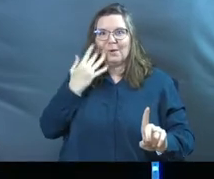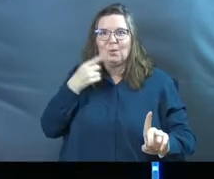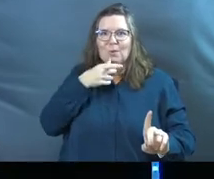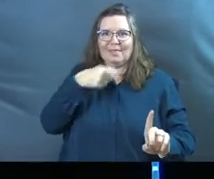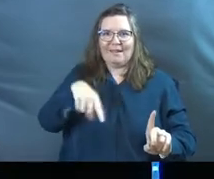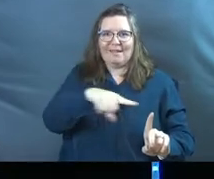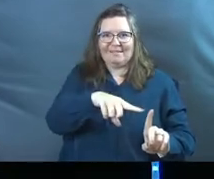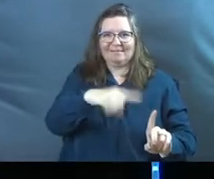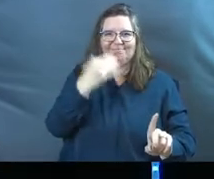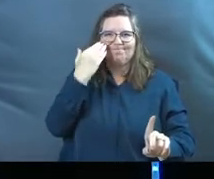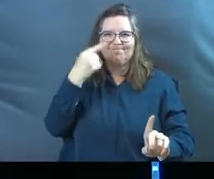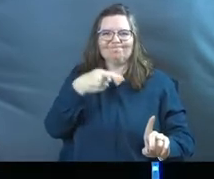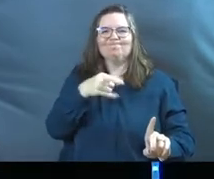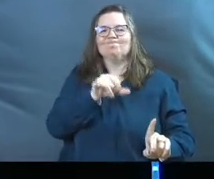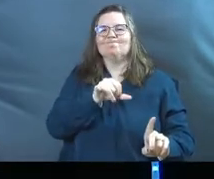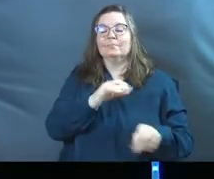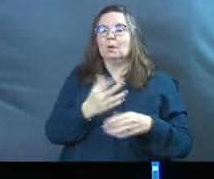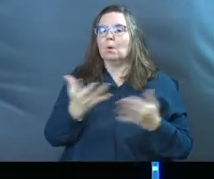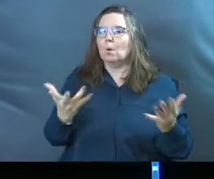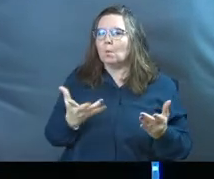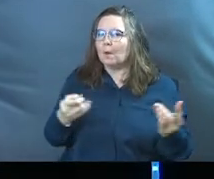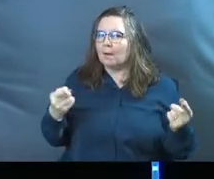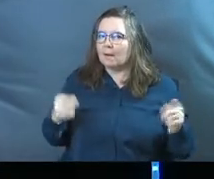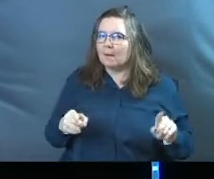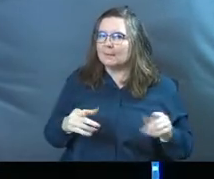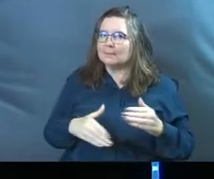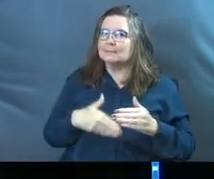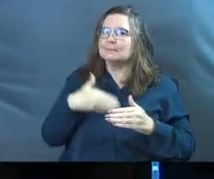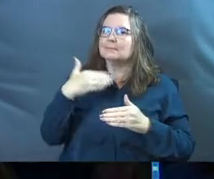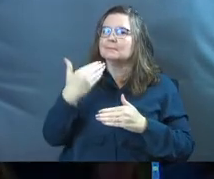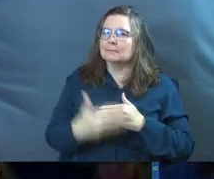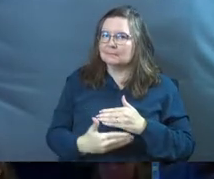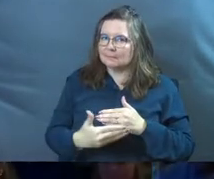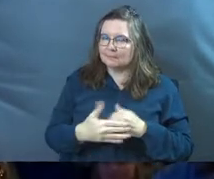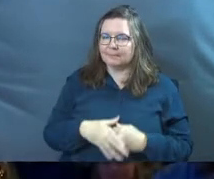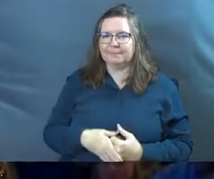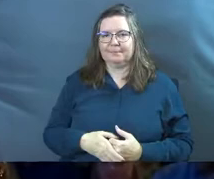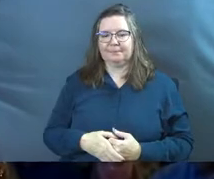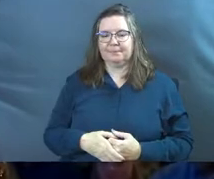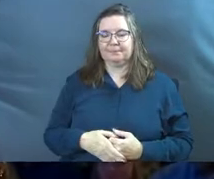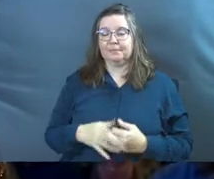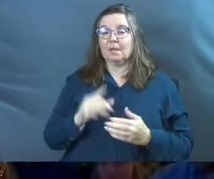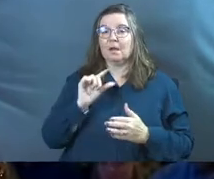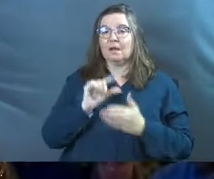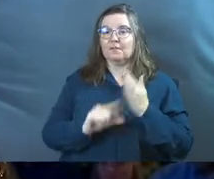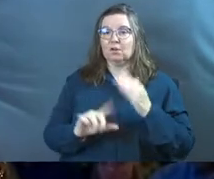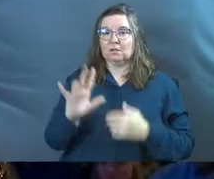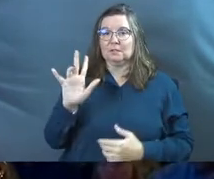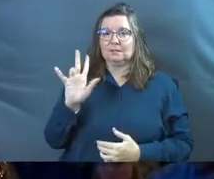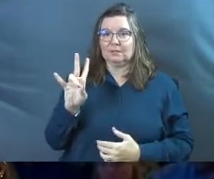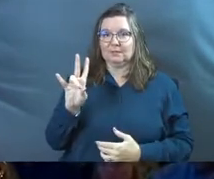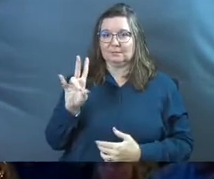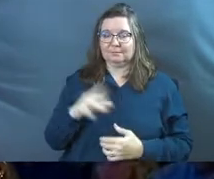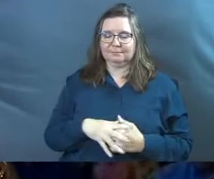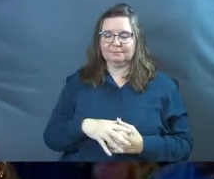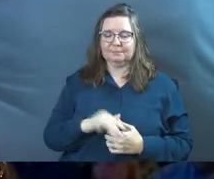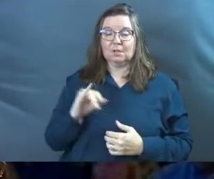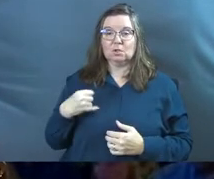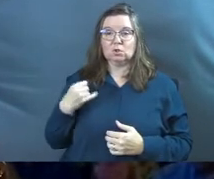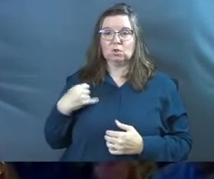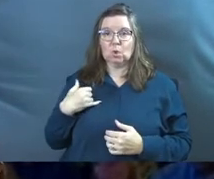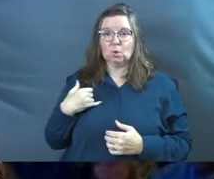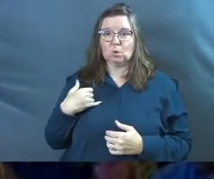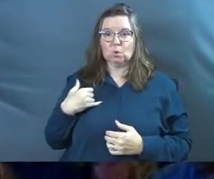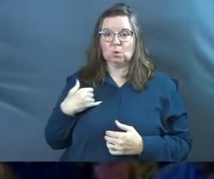them. So what happens now? Verse 7, thus Joseph picked